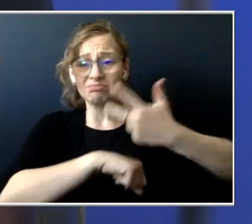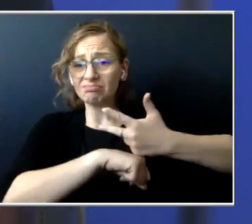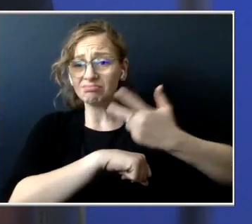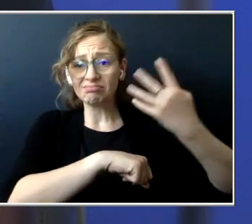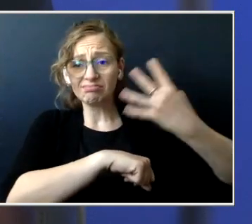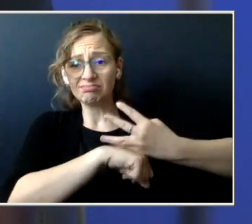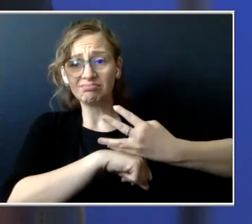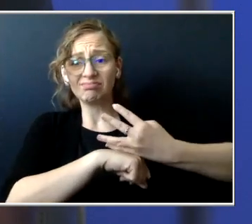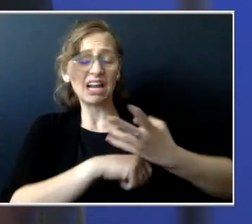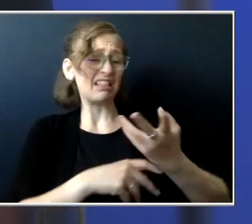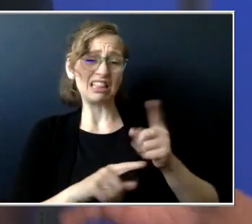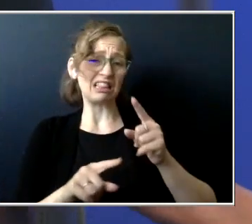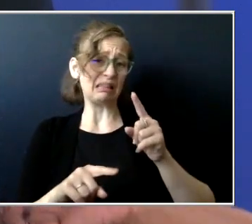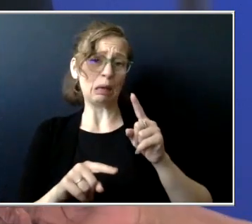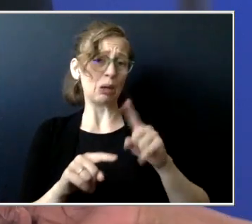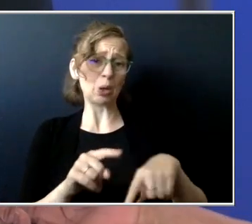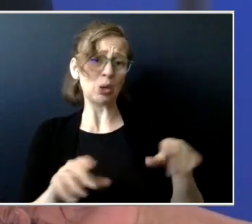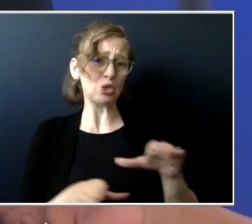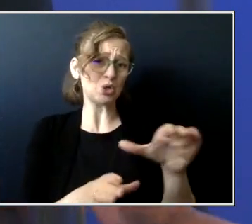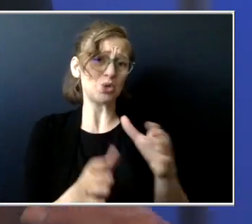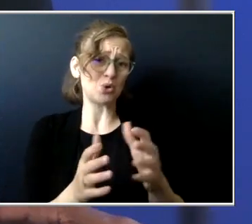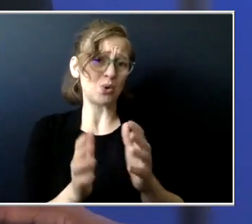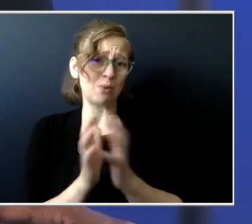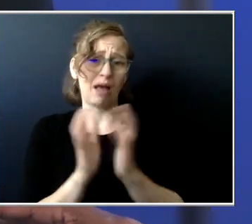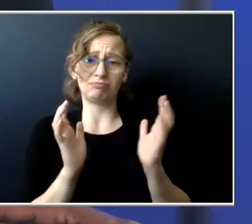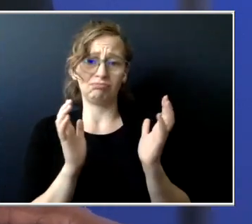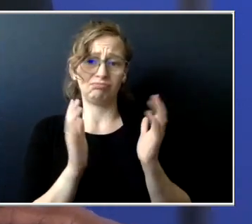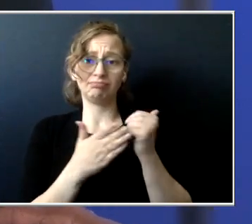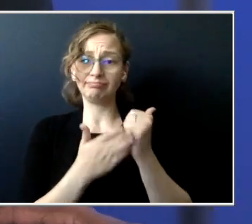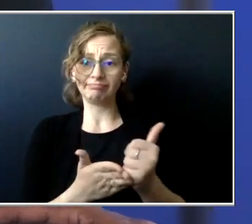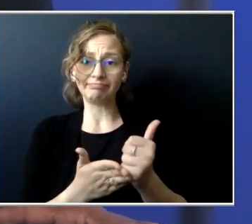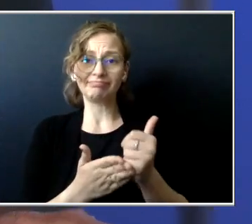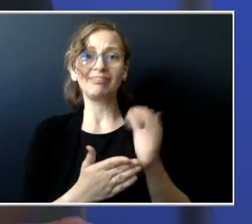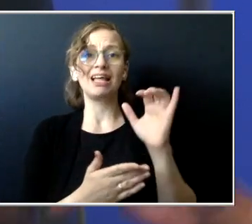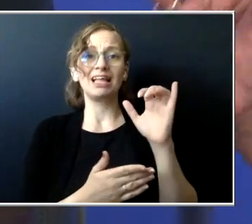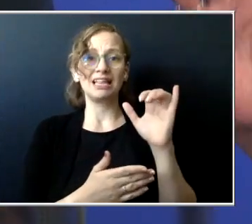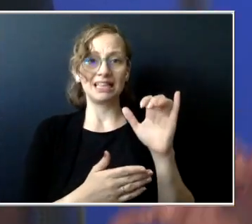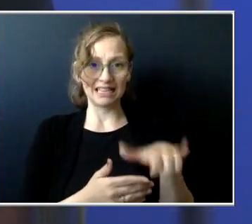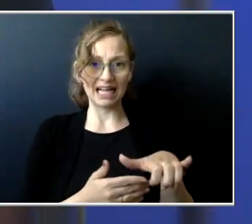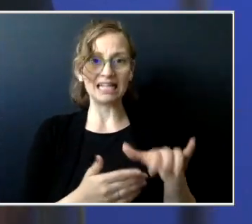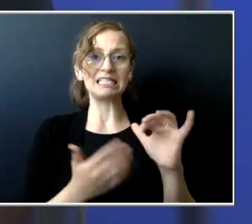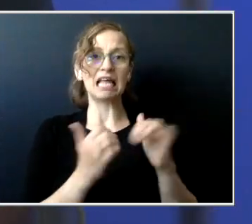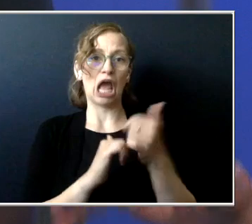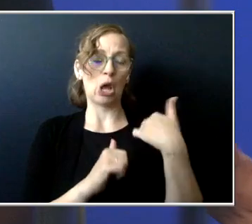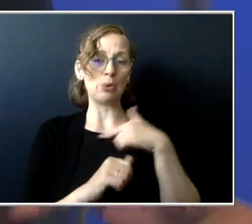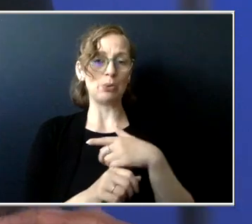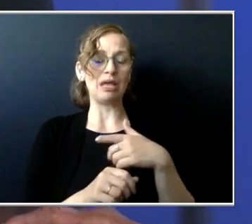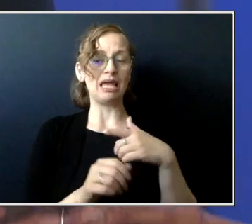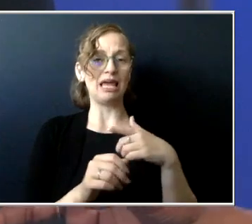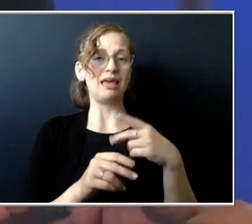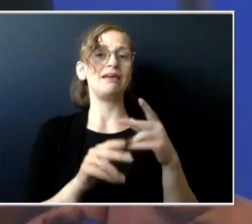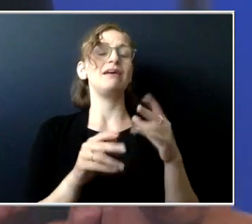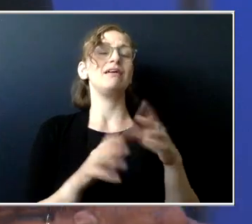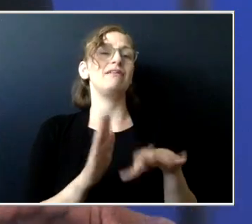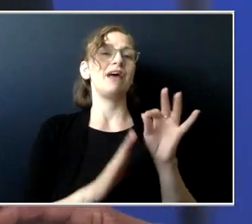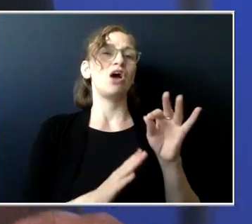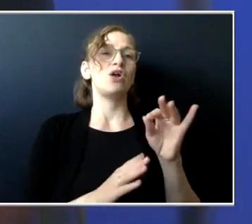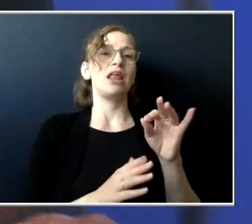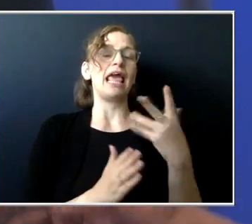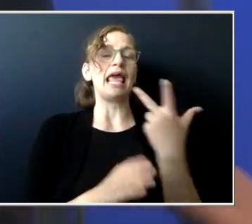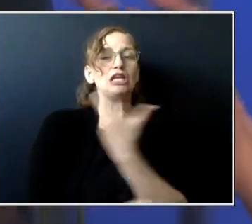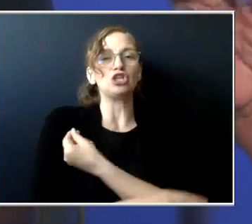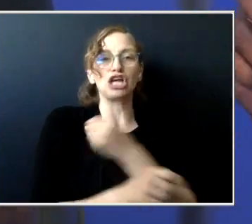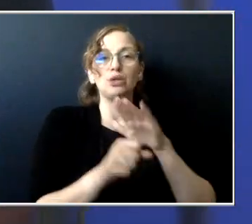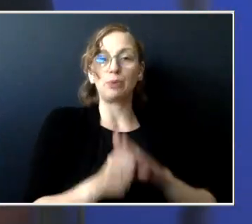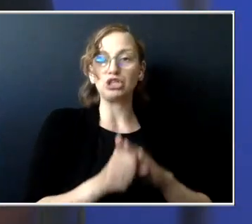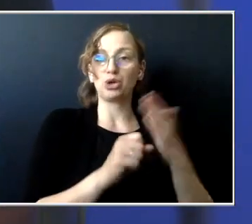do. Mm-hmm. And that's how we found out the injection fracture was at 15. We brought him home, but that evening he wasn't feeling good,